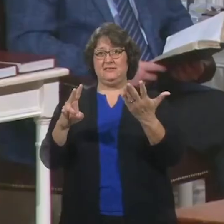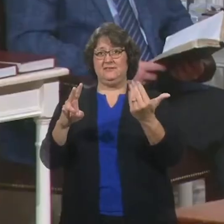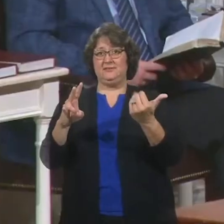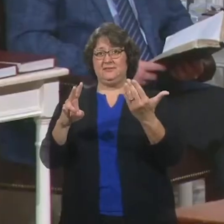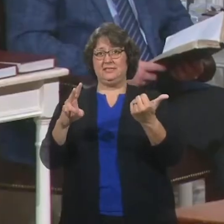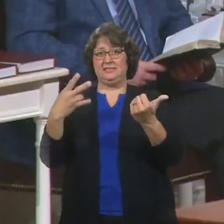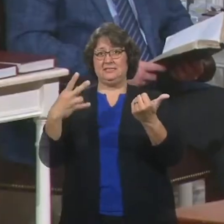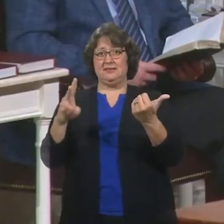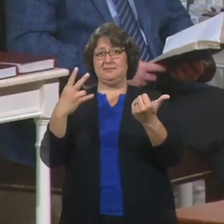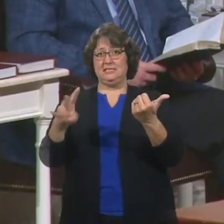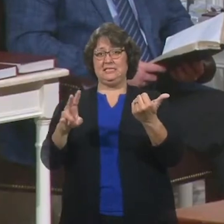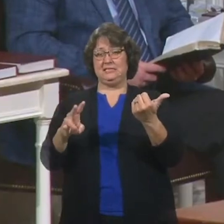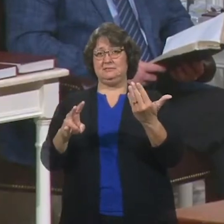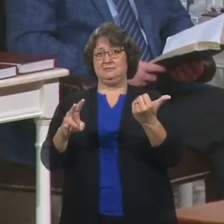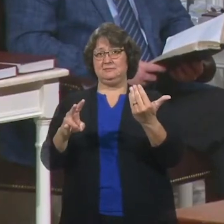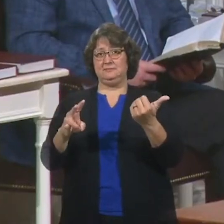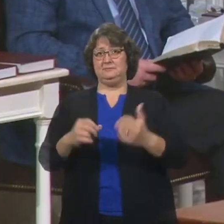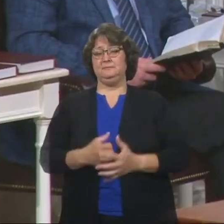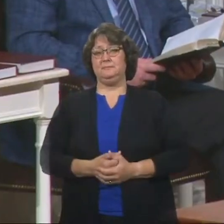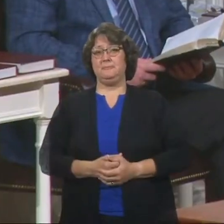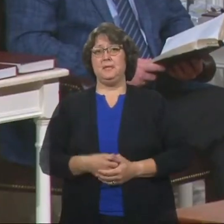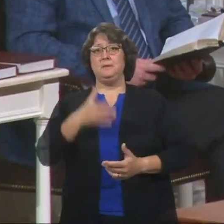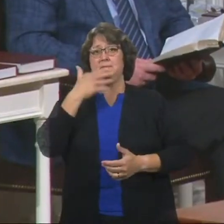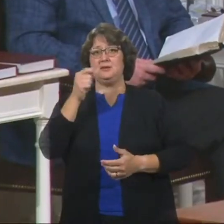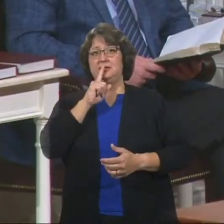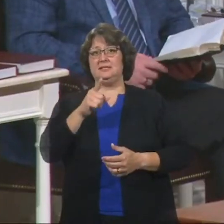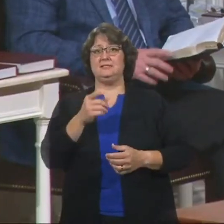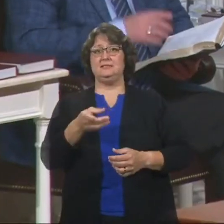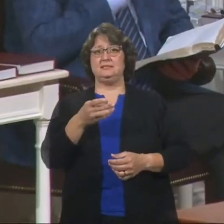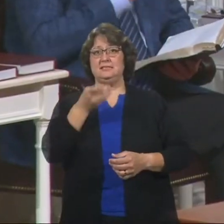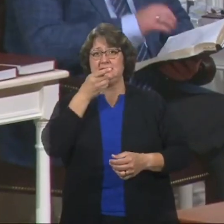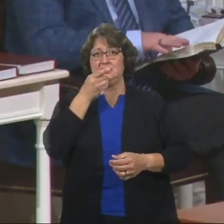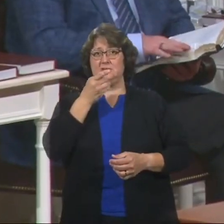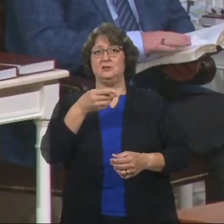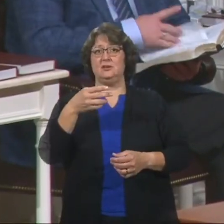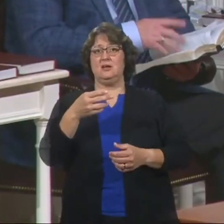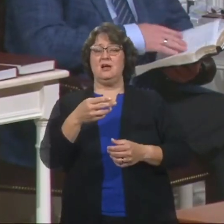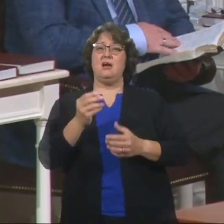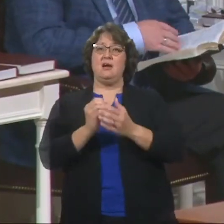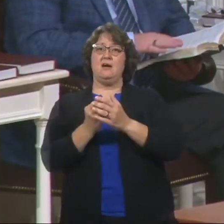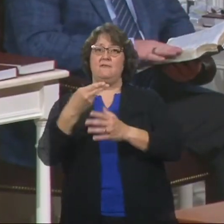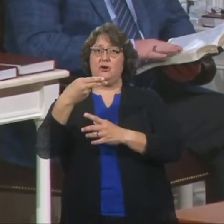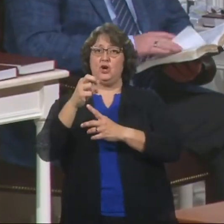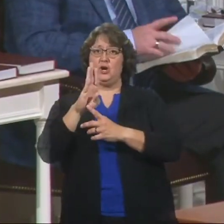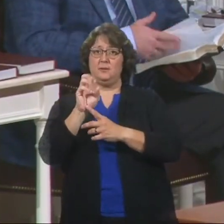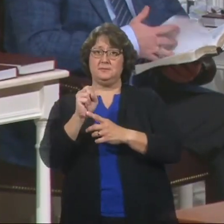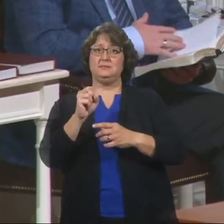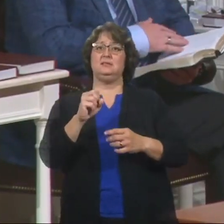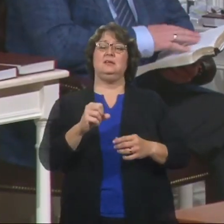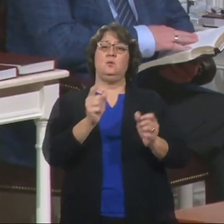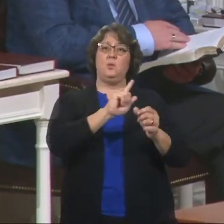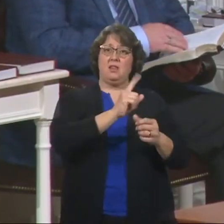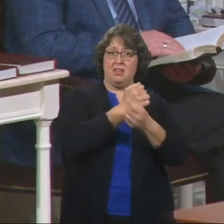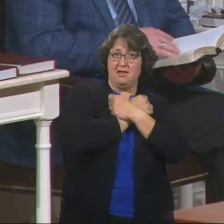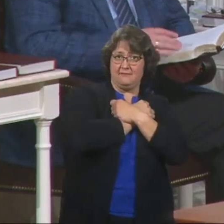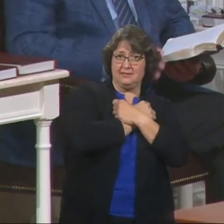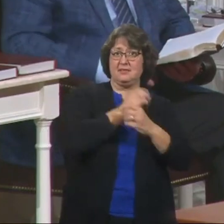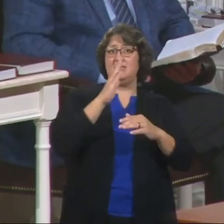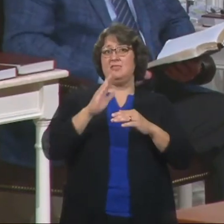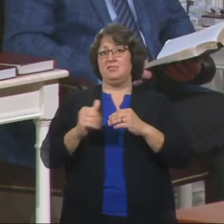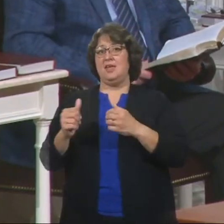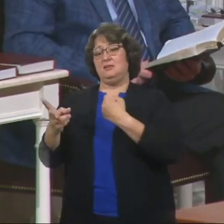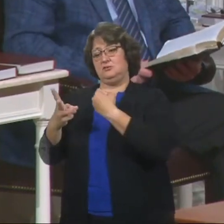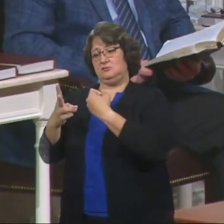15, 17. Better is a dinner of herbs where love is than stalled ox and hatred